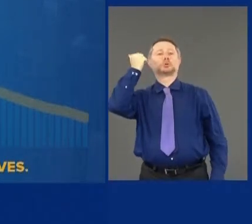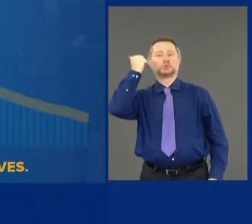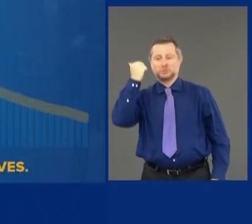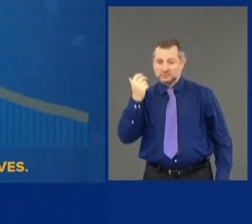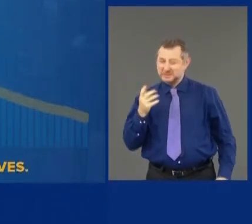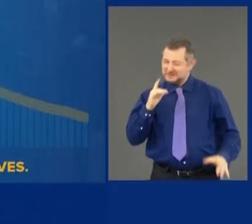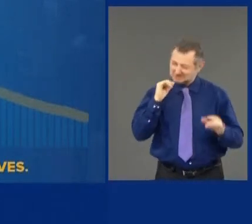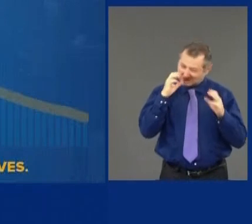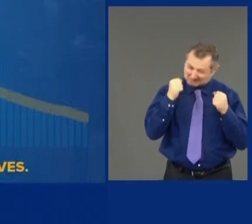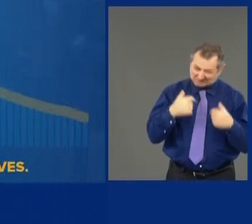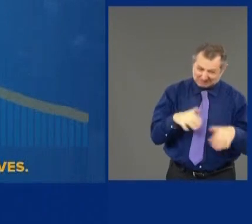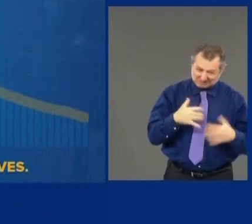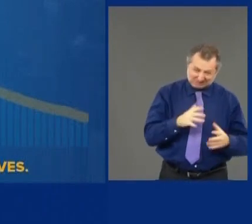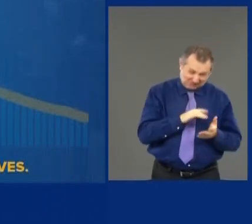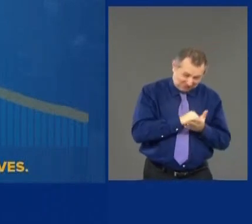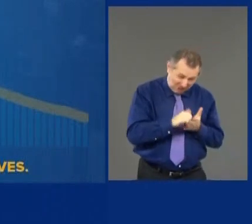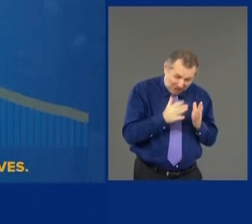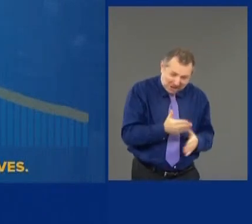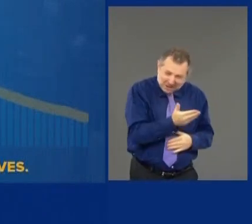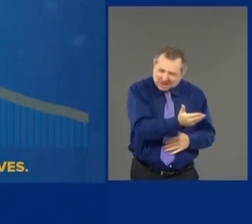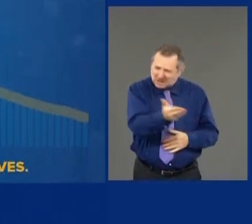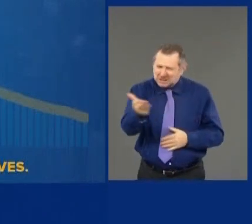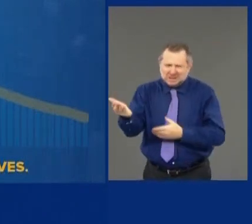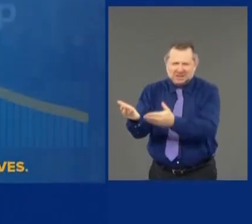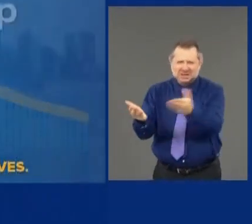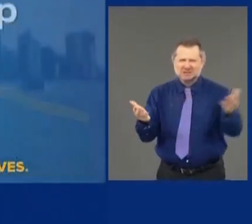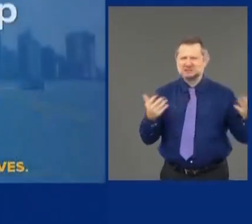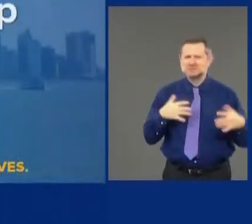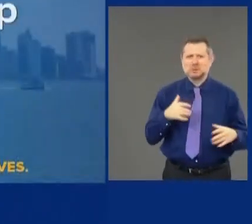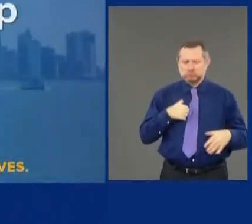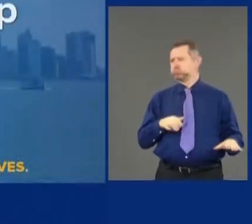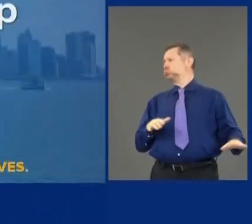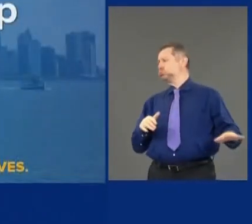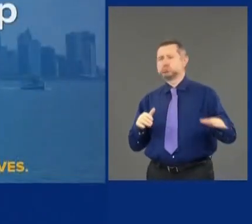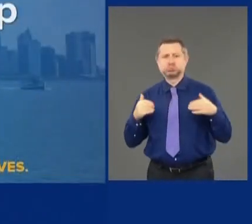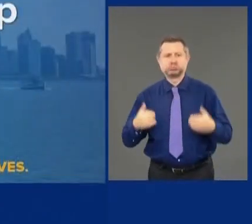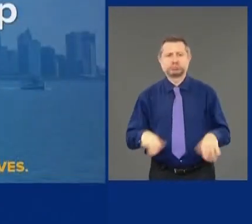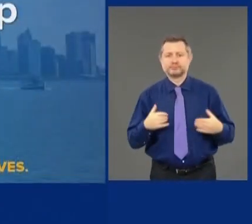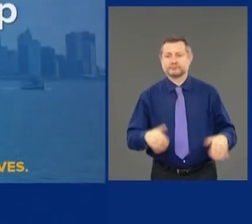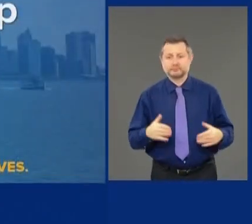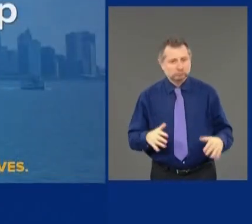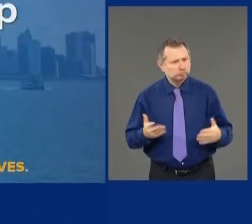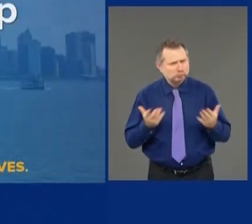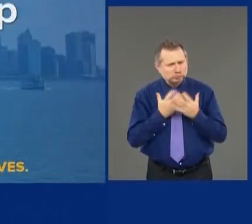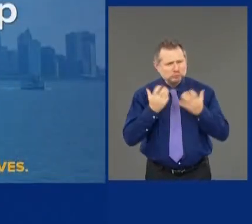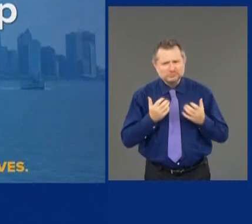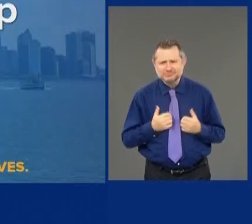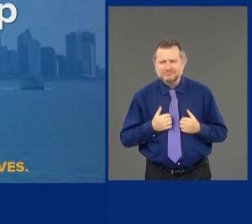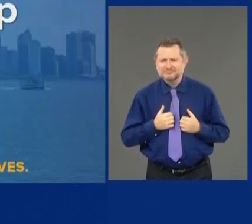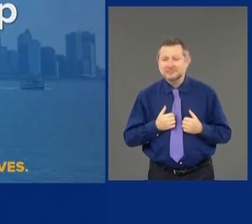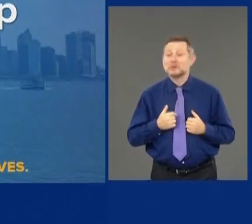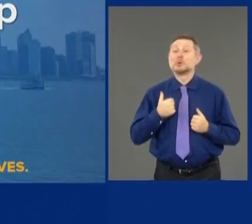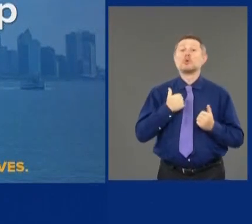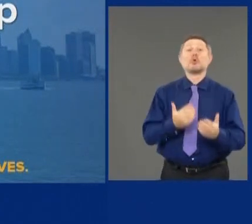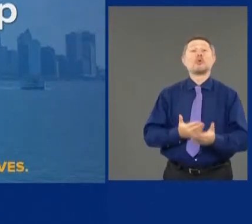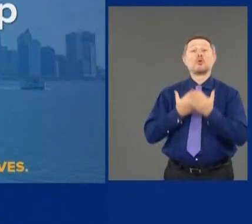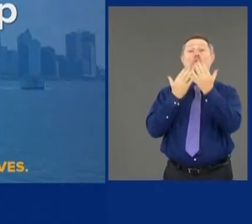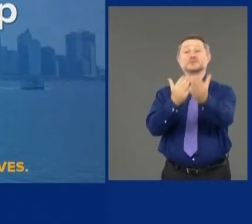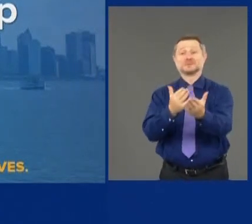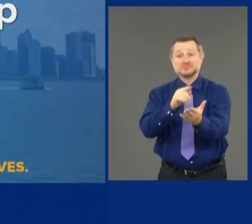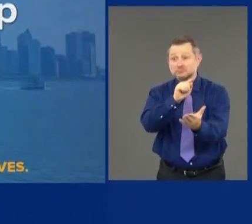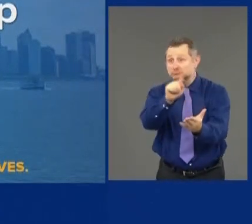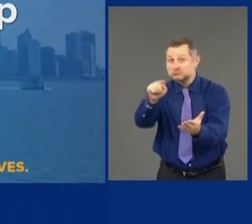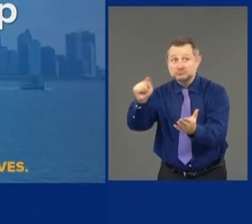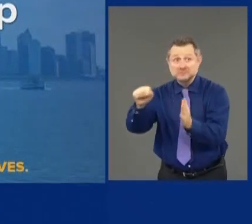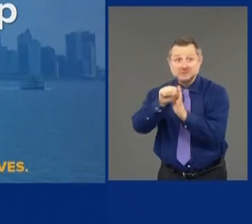Yorkers did? I mean, it's really incredible when you think about it. And we have offered our help to states across